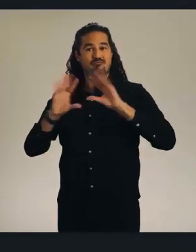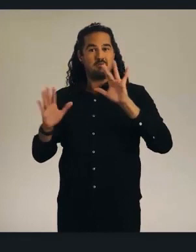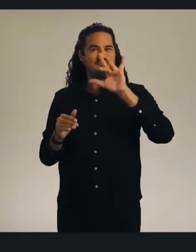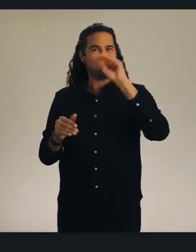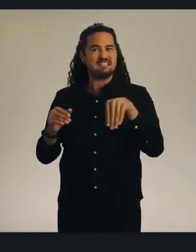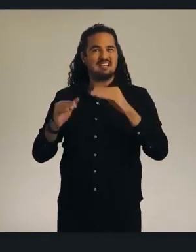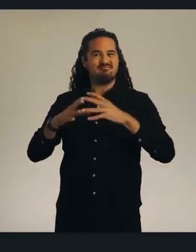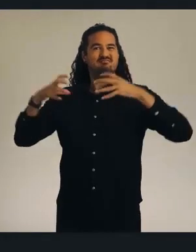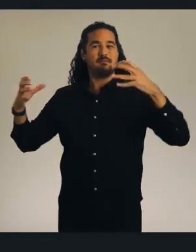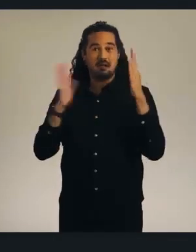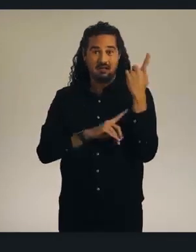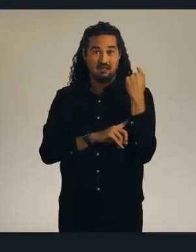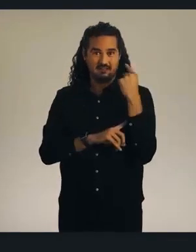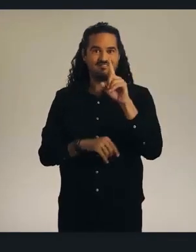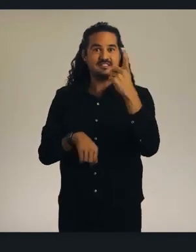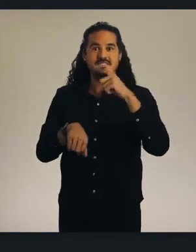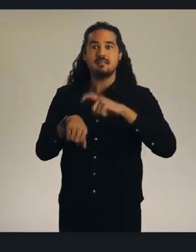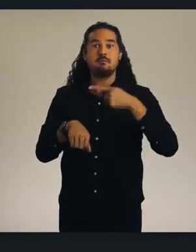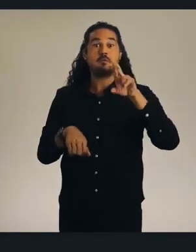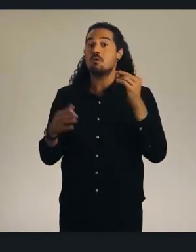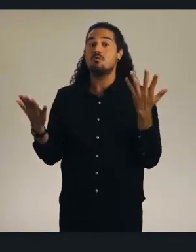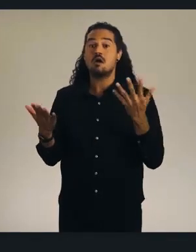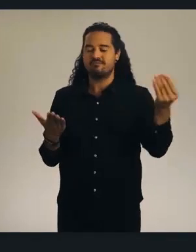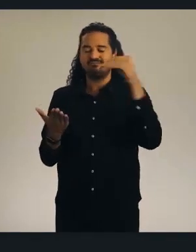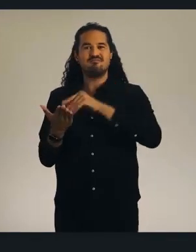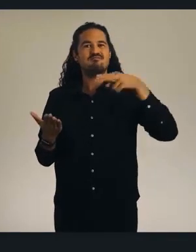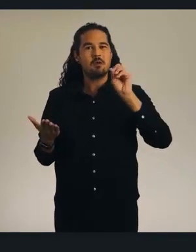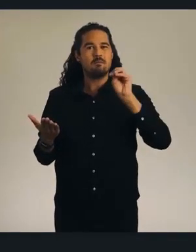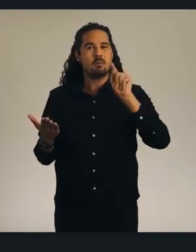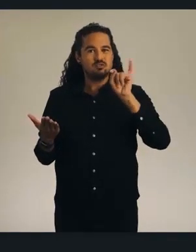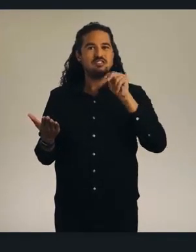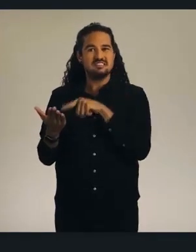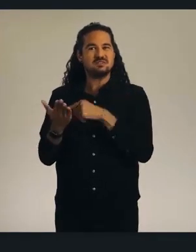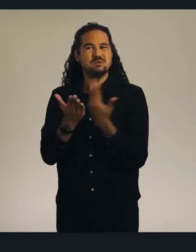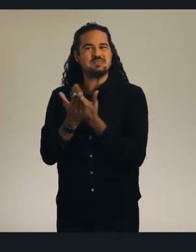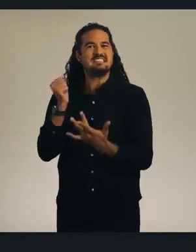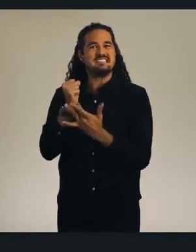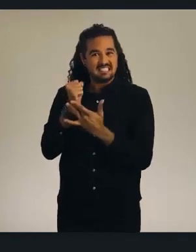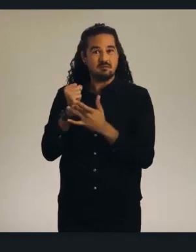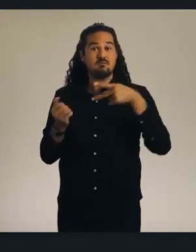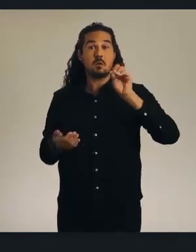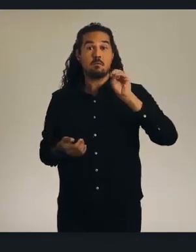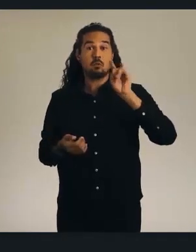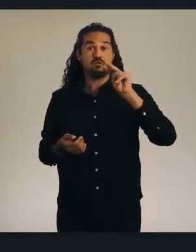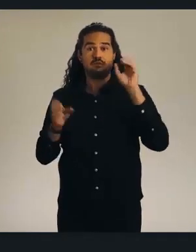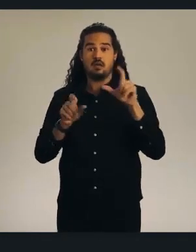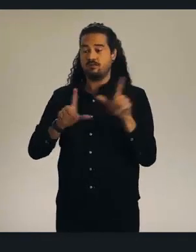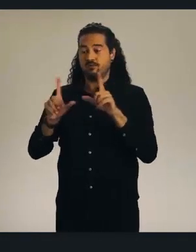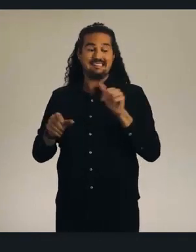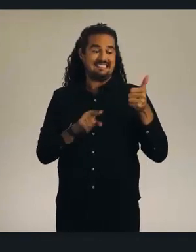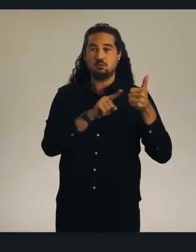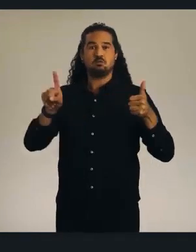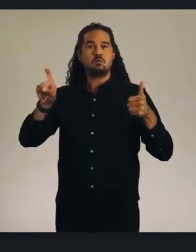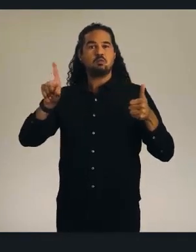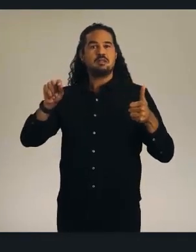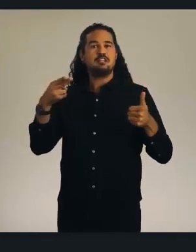bringing ProMotion to iPhone. With our latest technology, this ProMotion display can refresh from as low as 10 Hz to as high as 120 Hz. ProMotion